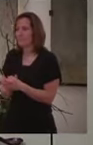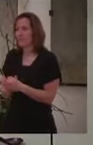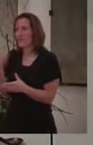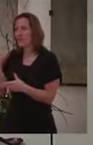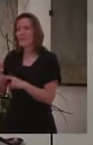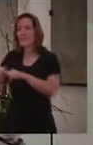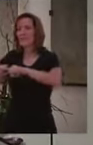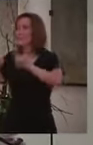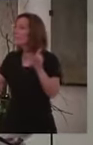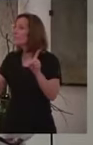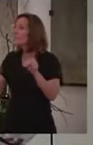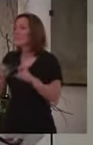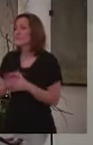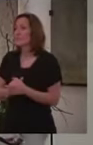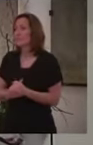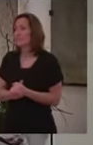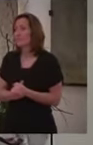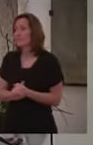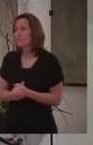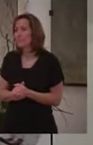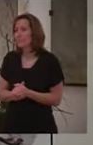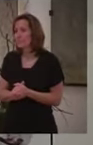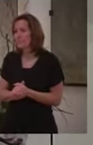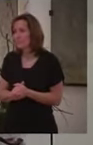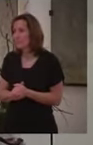Do you see the difference that makes?